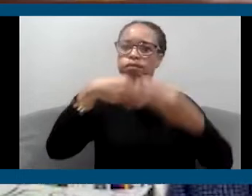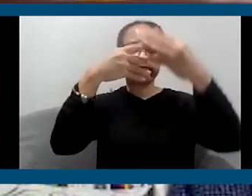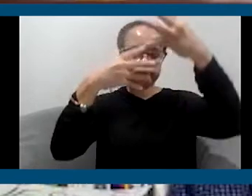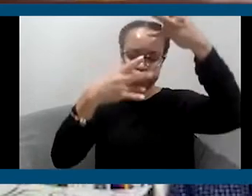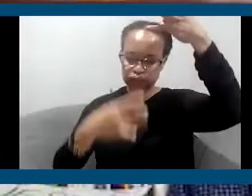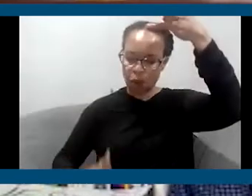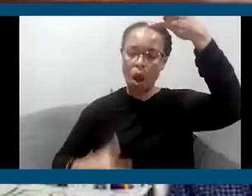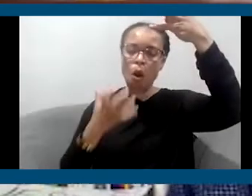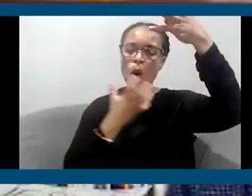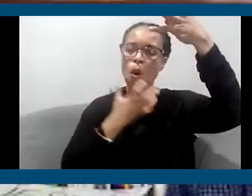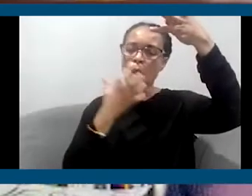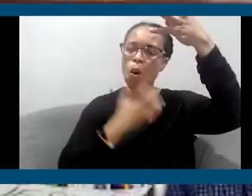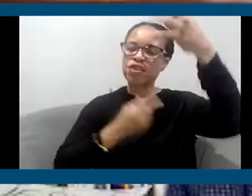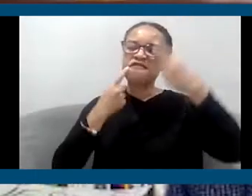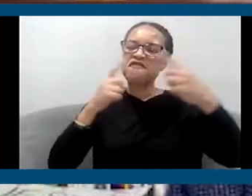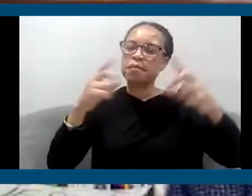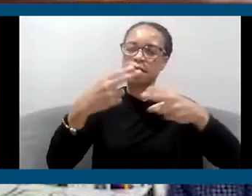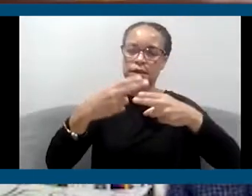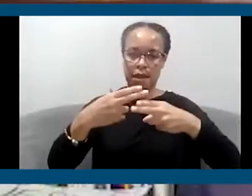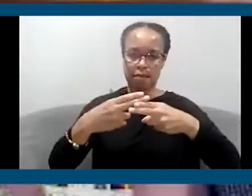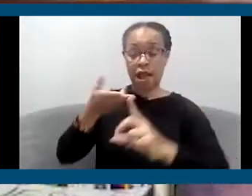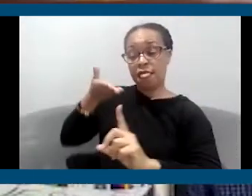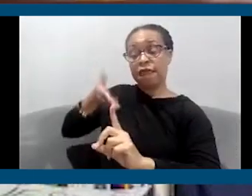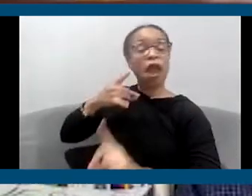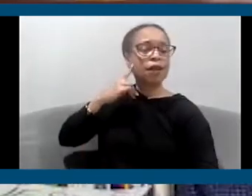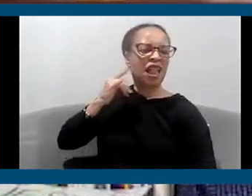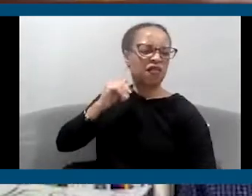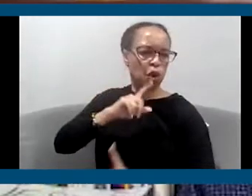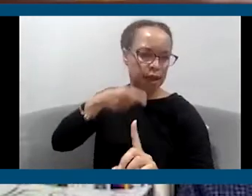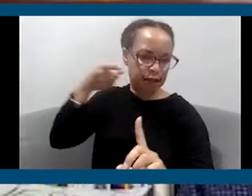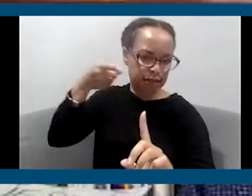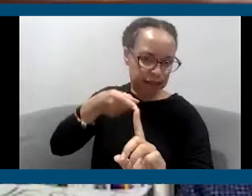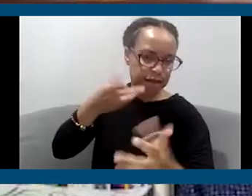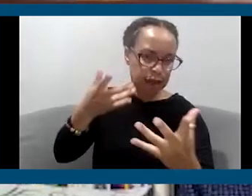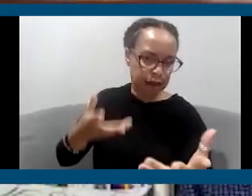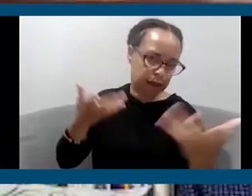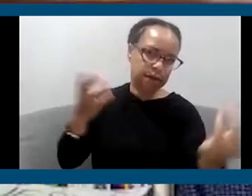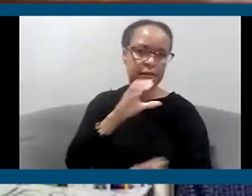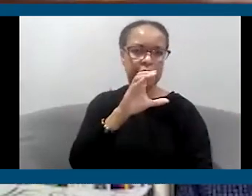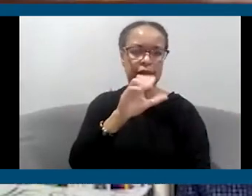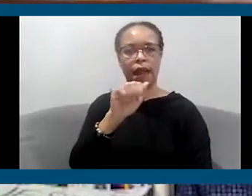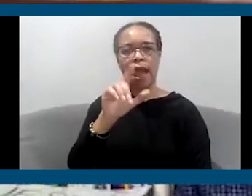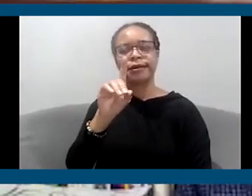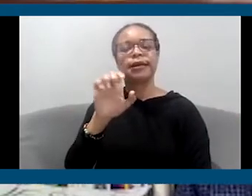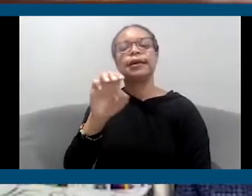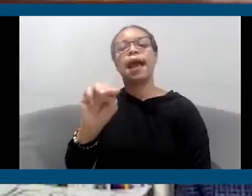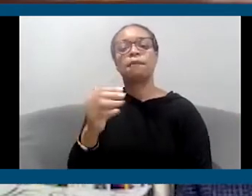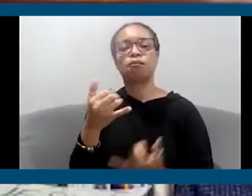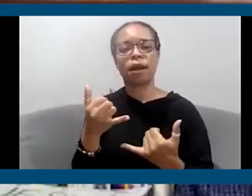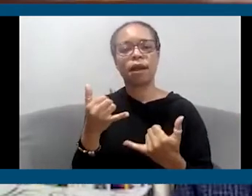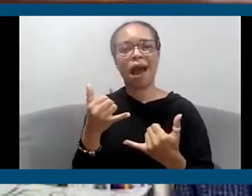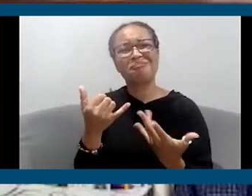other famous names. In California, to be specific, since this is the California Democratic Party that we represent, there are about 1